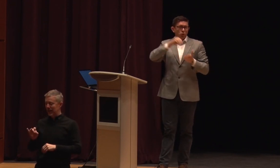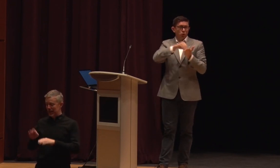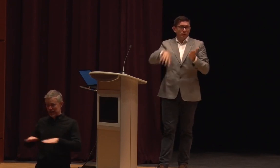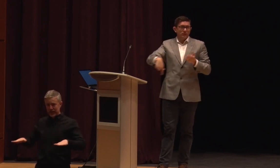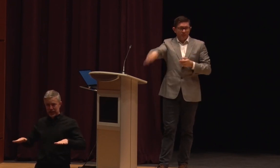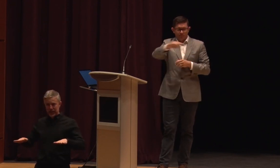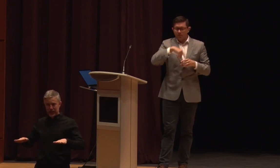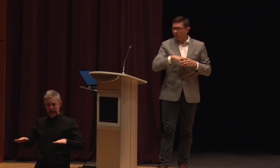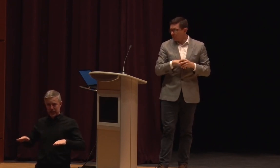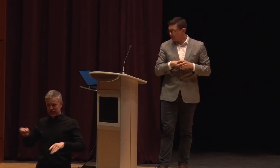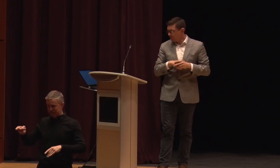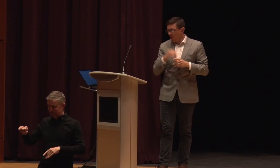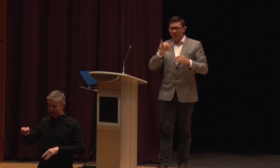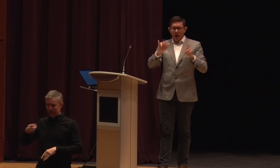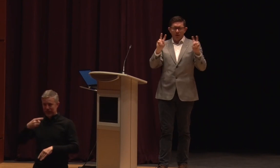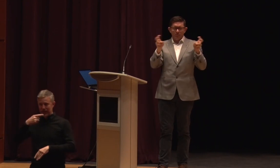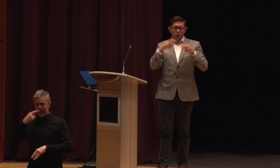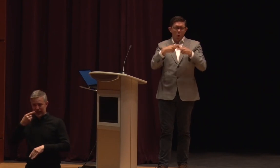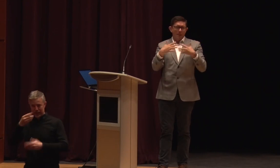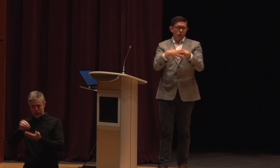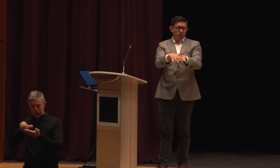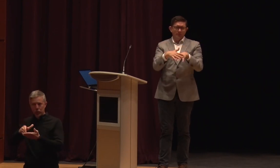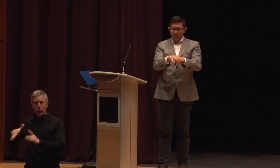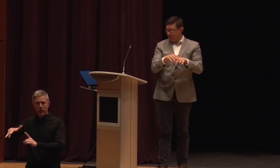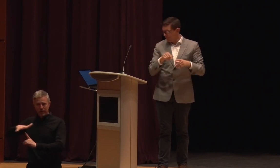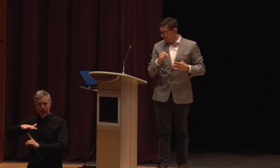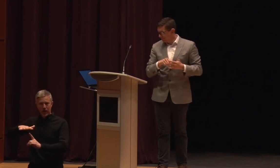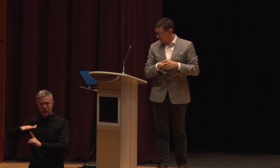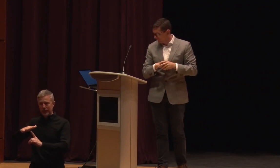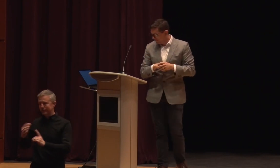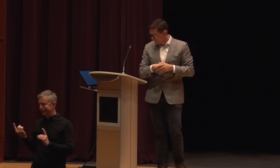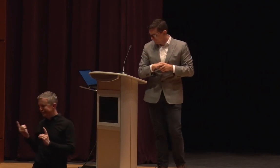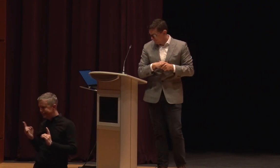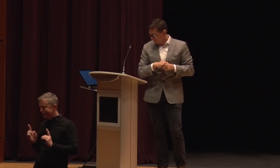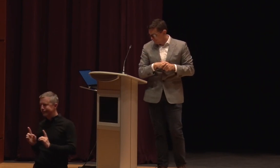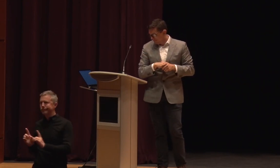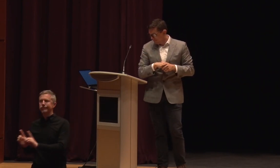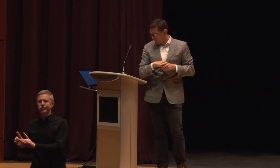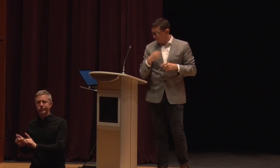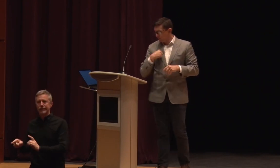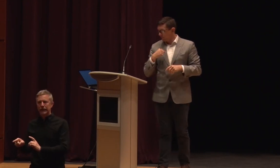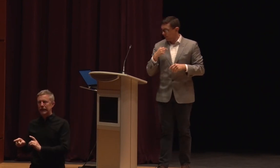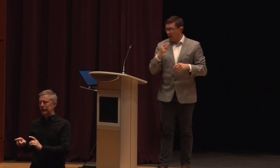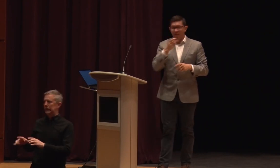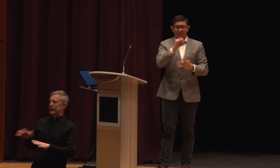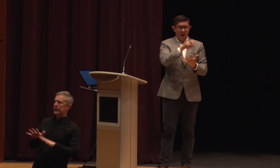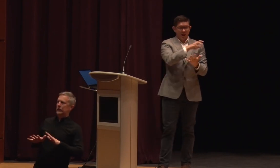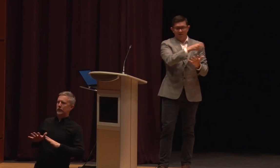a hearing student environment, and that's called mainstreaming.